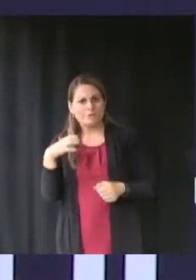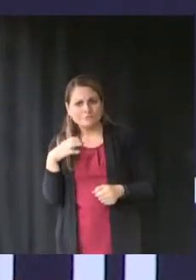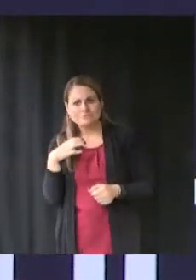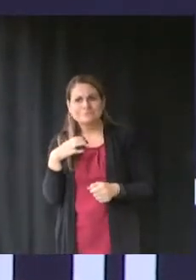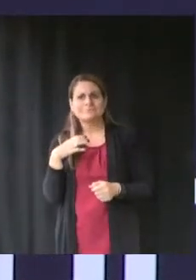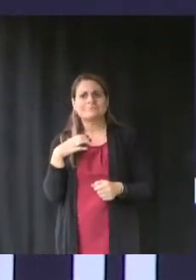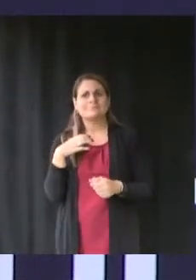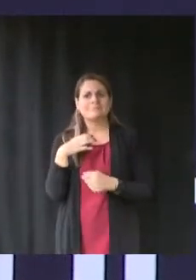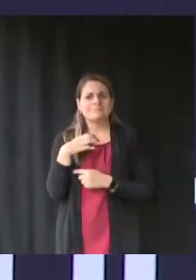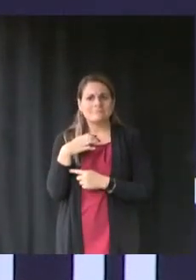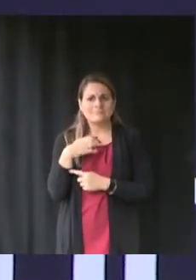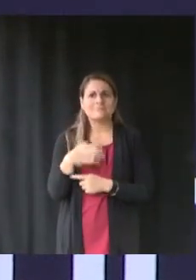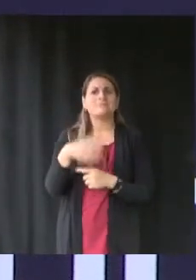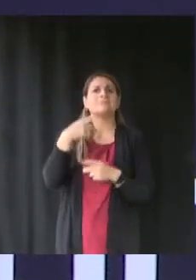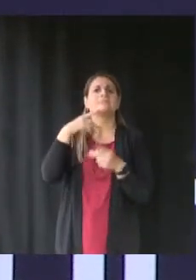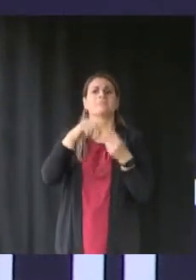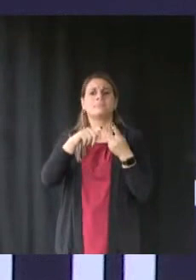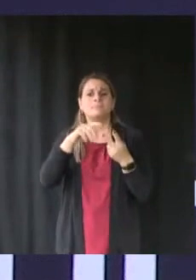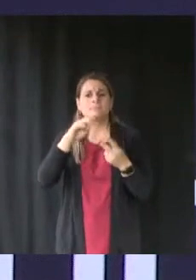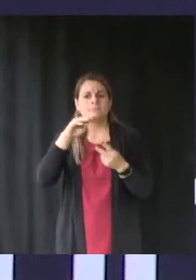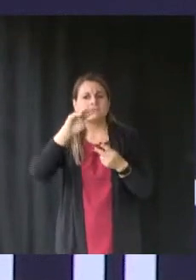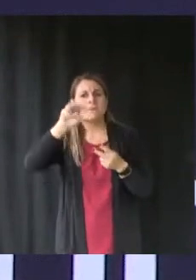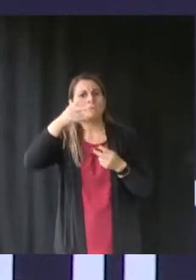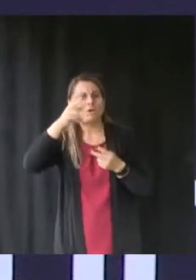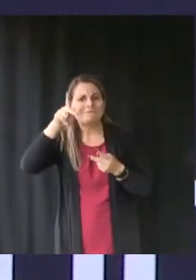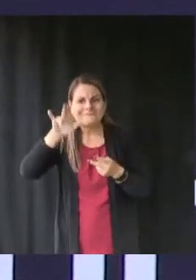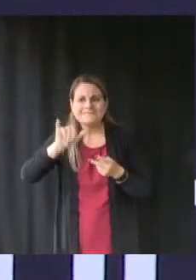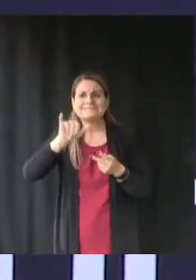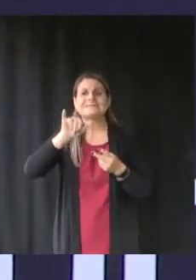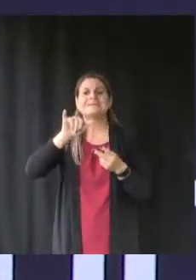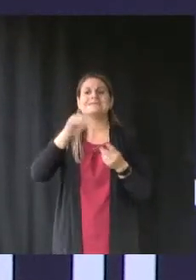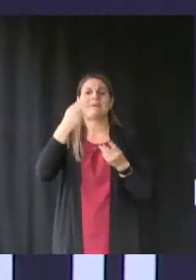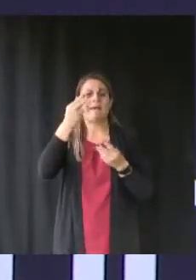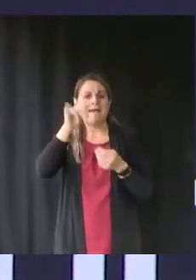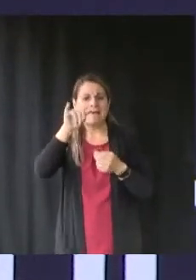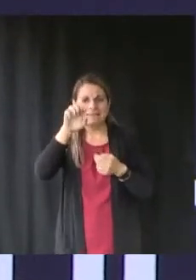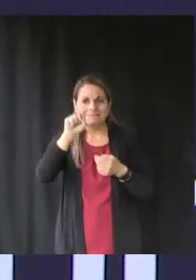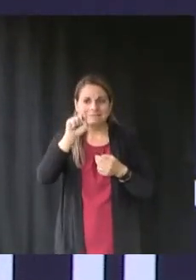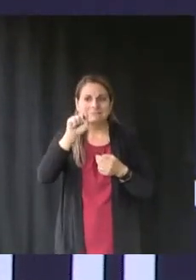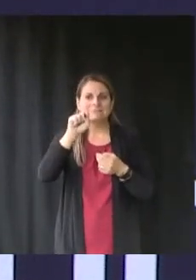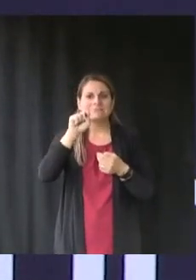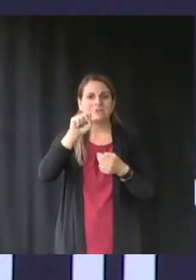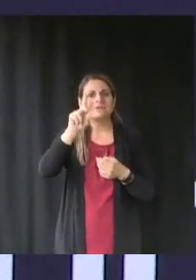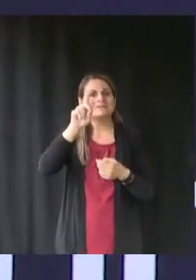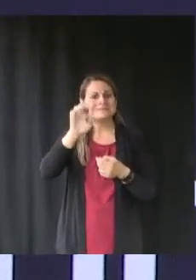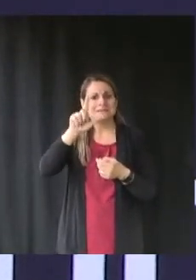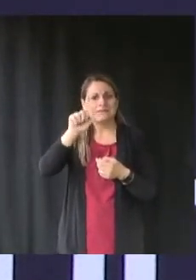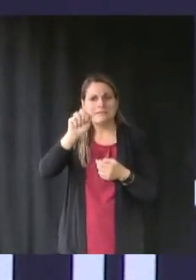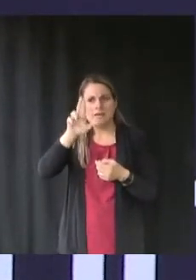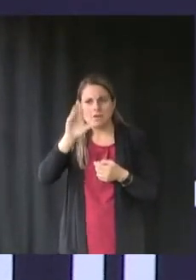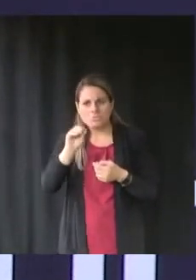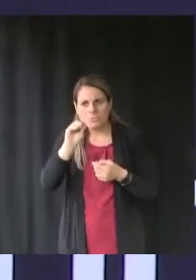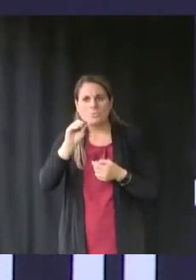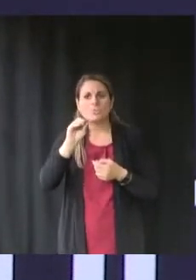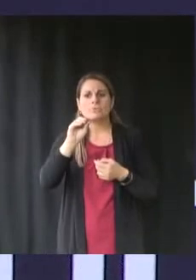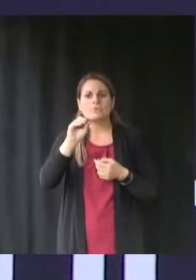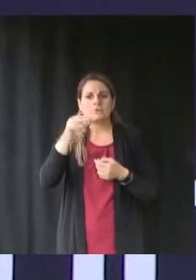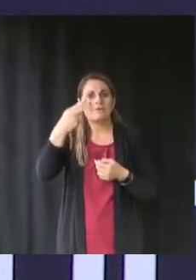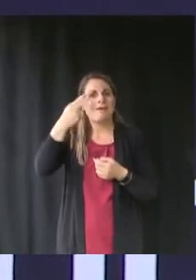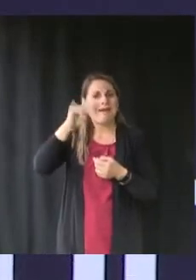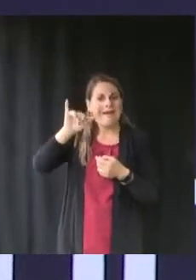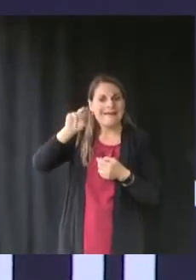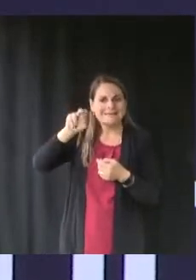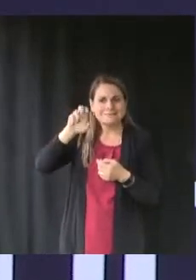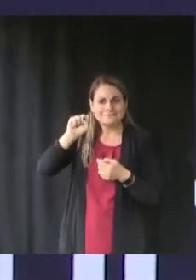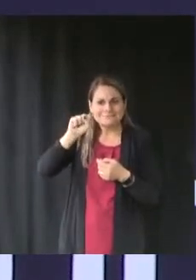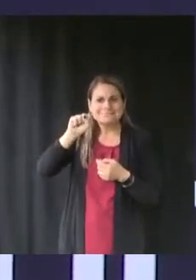saw Johanna Hayes, John Larson, of course, you've heard from Rosa, Jim Himes as well, and right in the congressional district of Joe Courtney. I